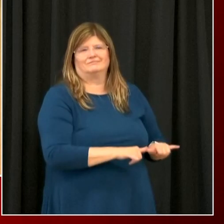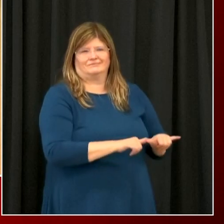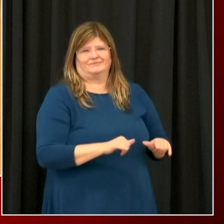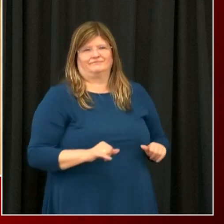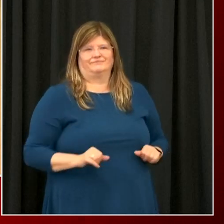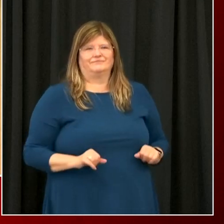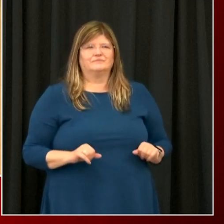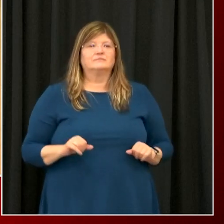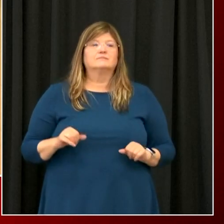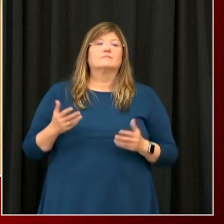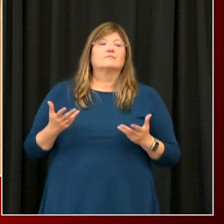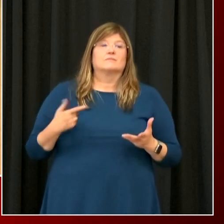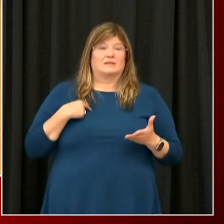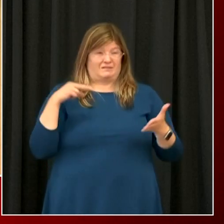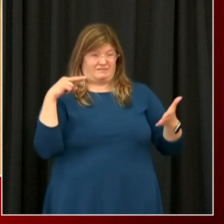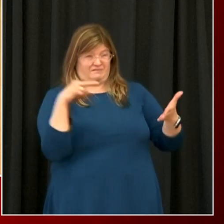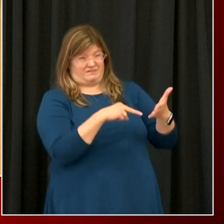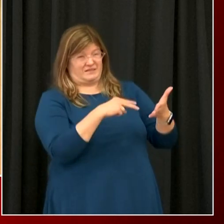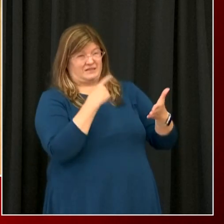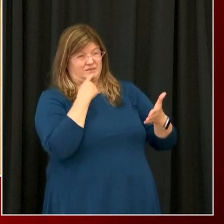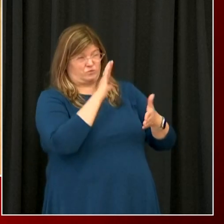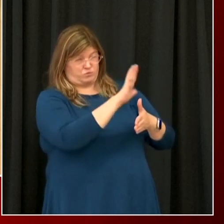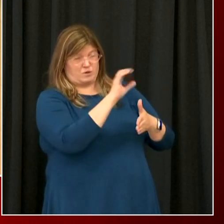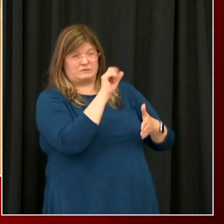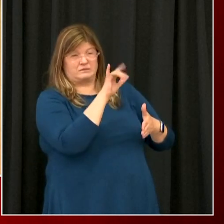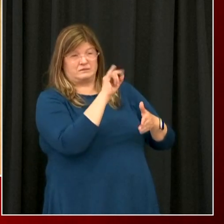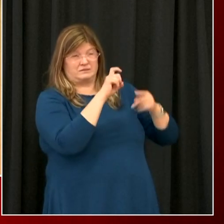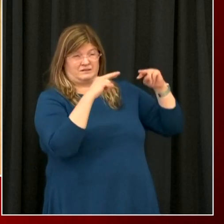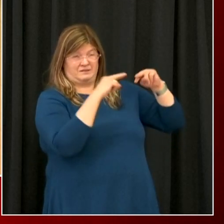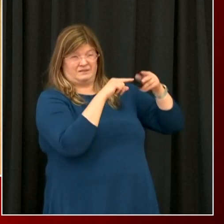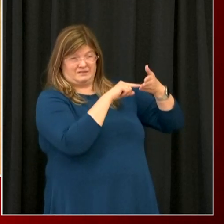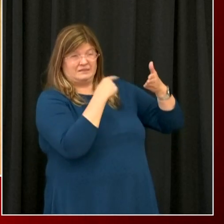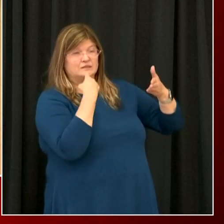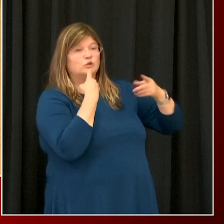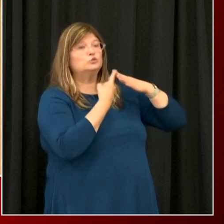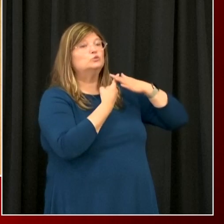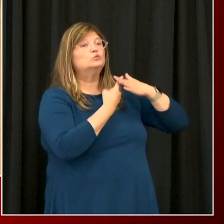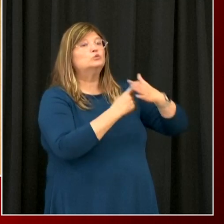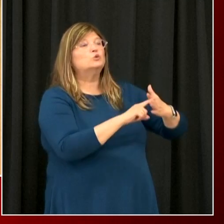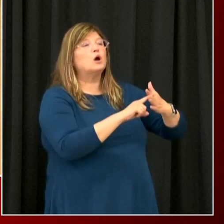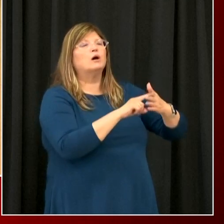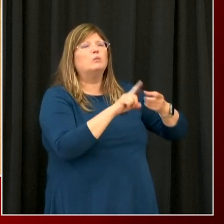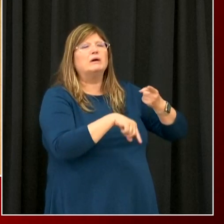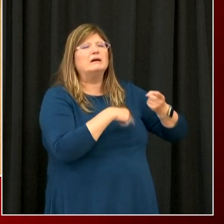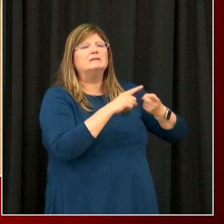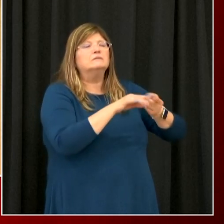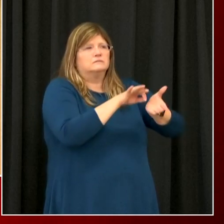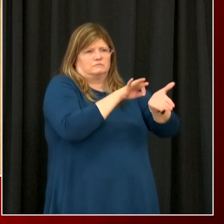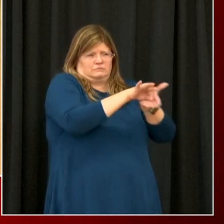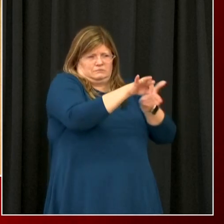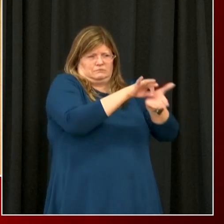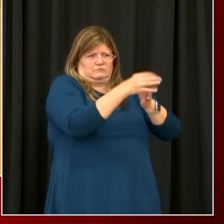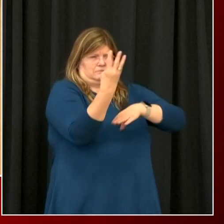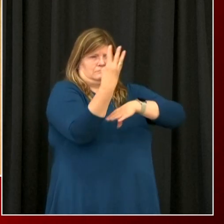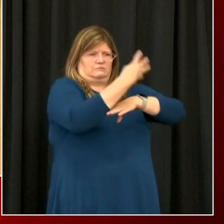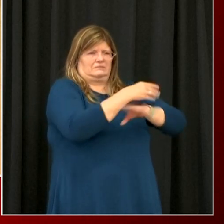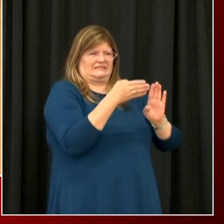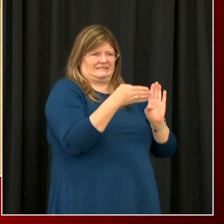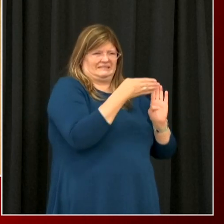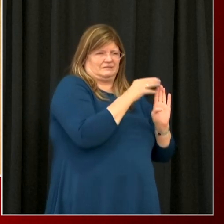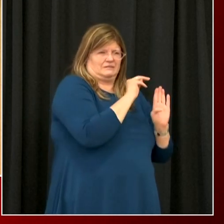metrics correctly, well, first, what is the start date of the 4-day? Because you had mentioned May 22nd was onset date, but calendar date